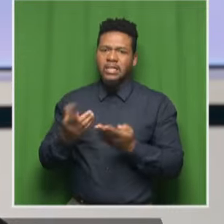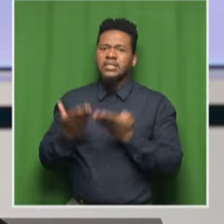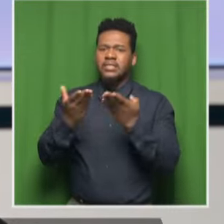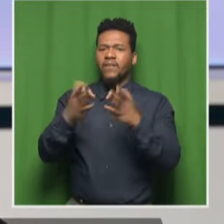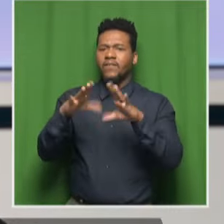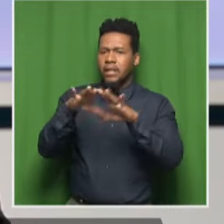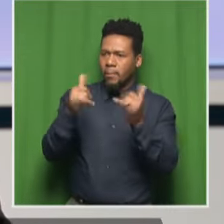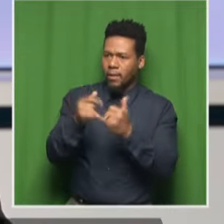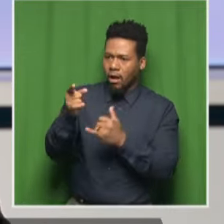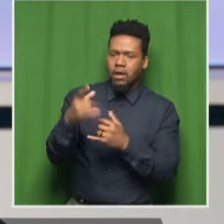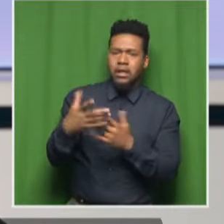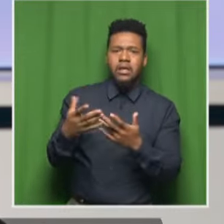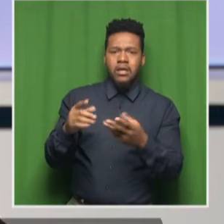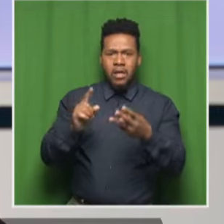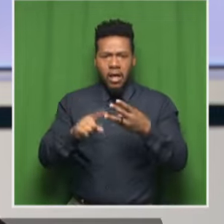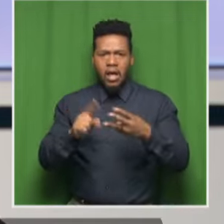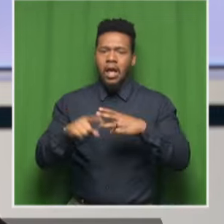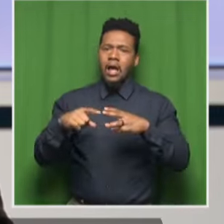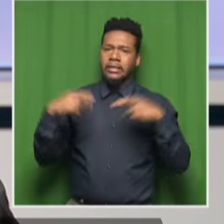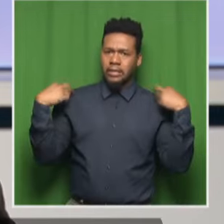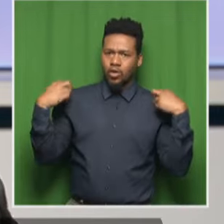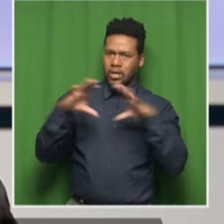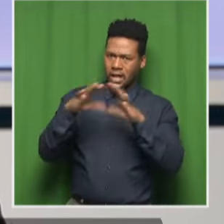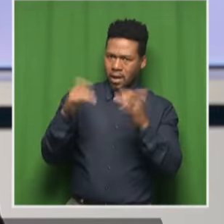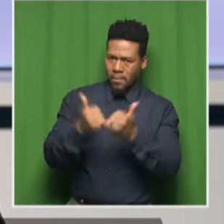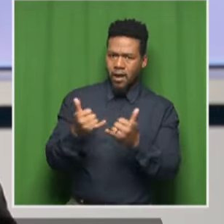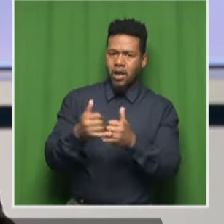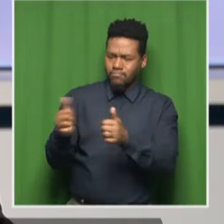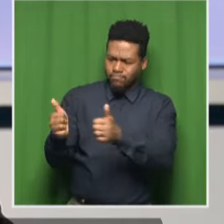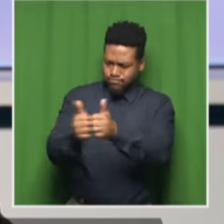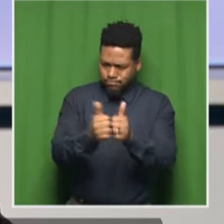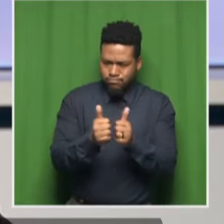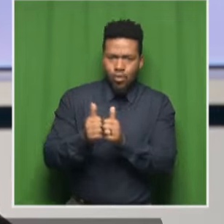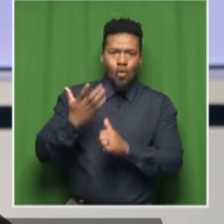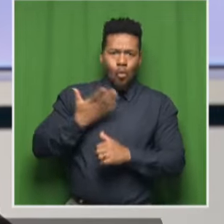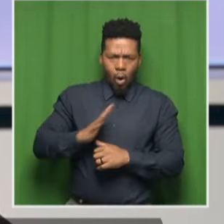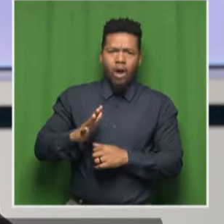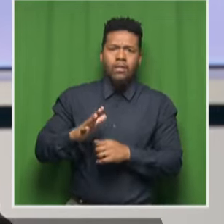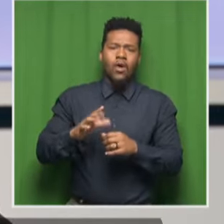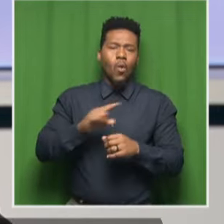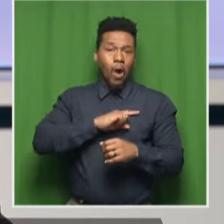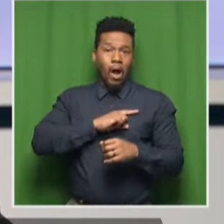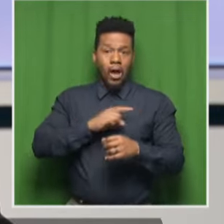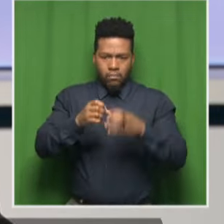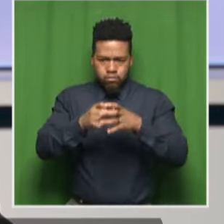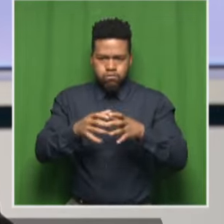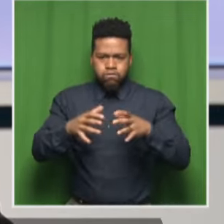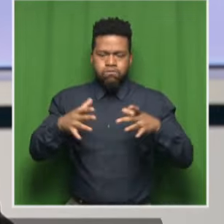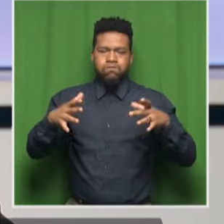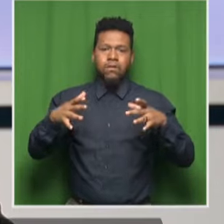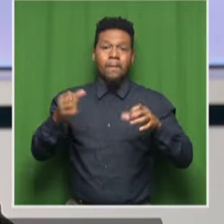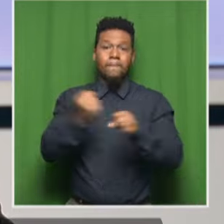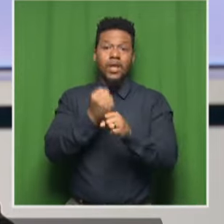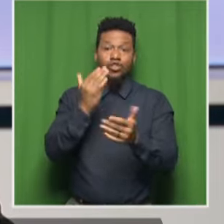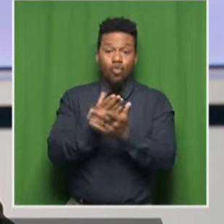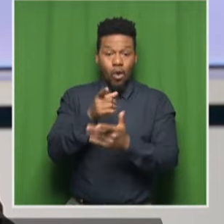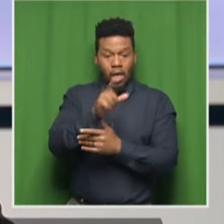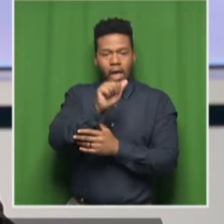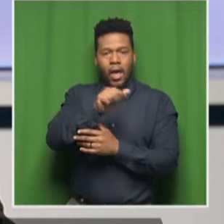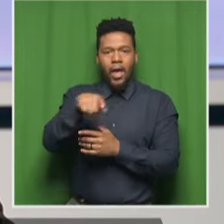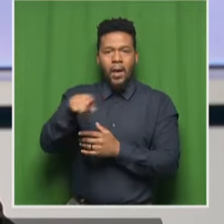security companies and stuff like that. We want to grow this to making it a household name,